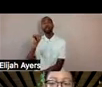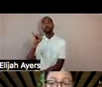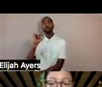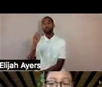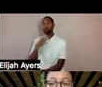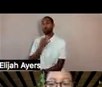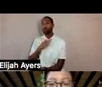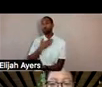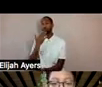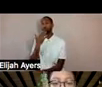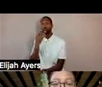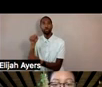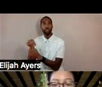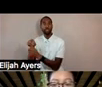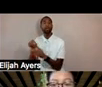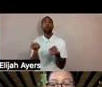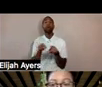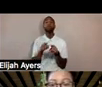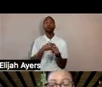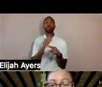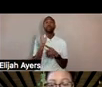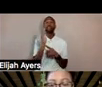then we'll also have a 5-minute break and a 10-minute break.